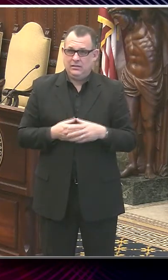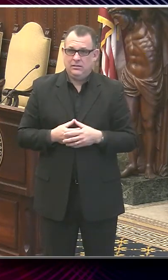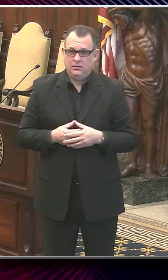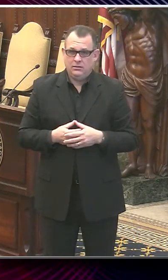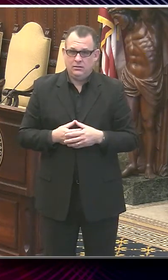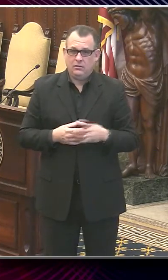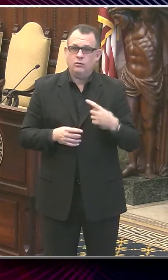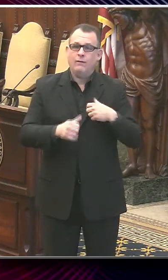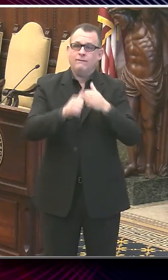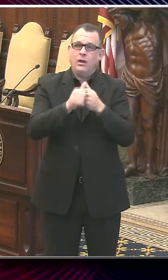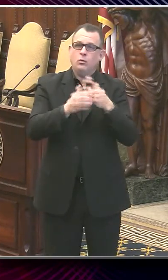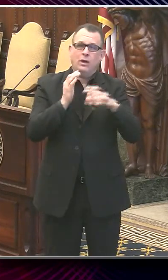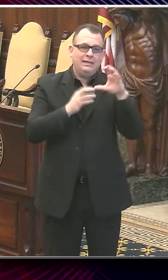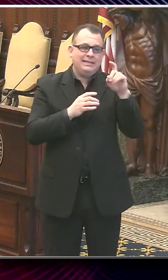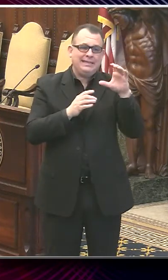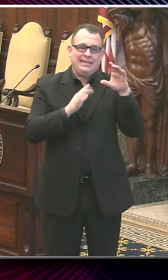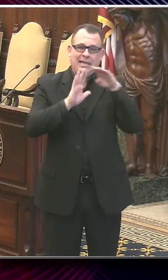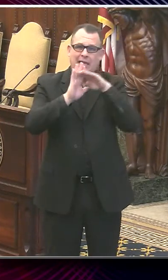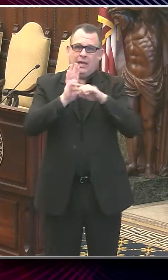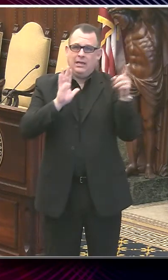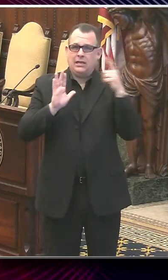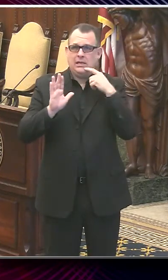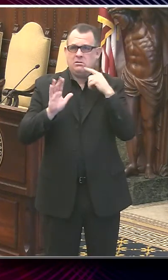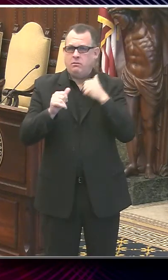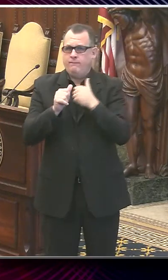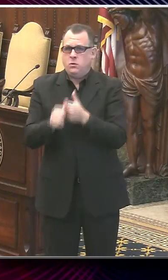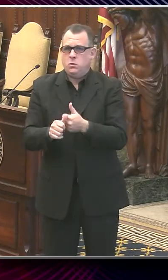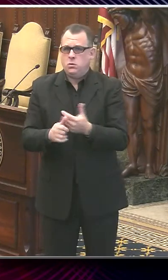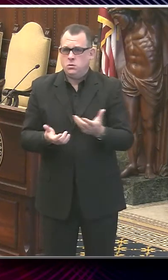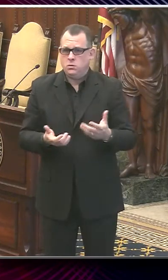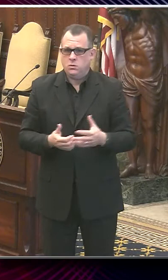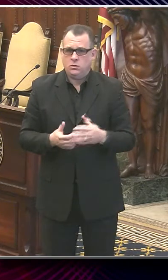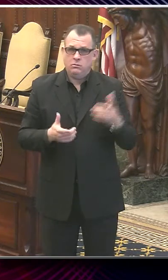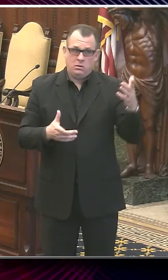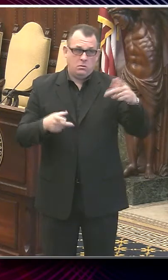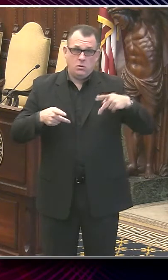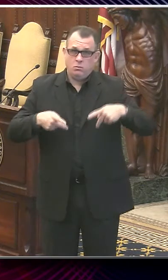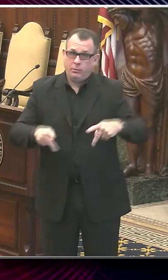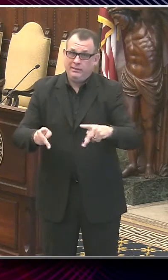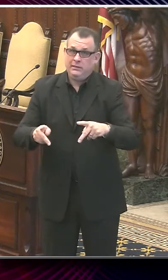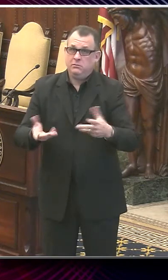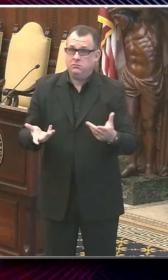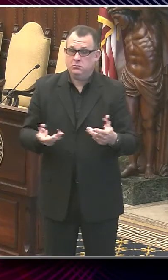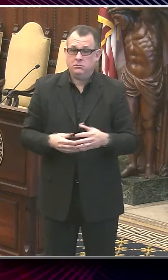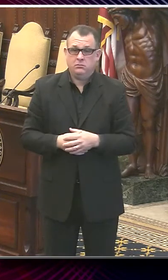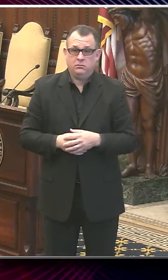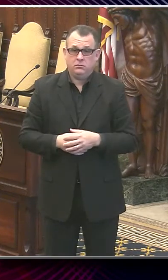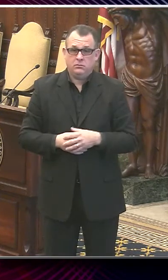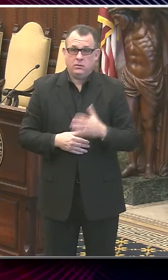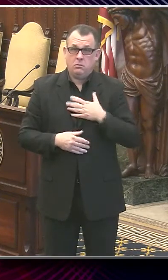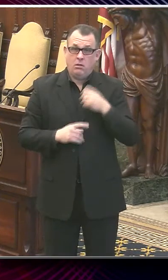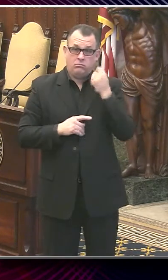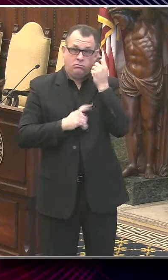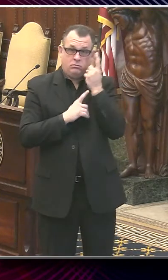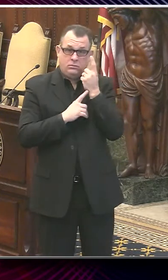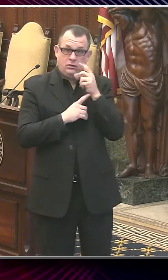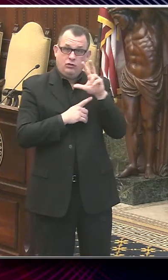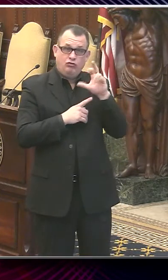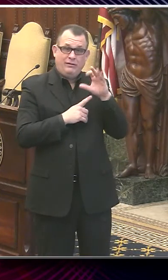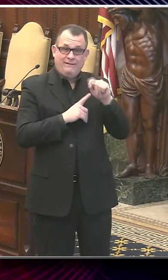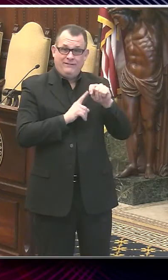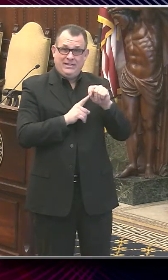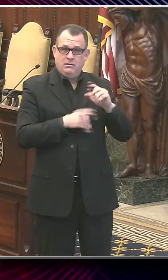following the CDC guidance on schools, which it permits, my understanding is permits 3 feet distance